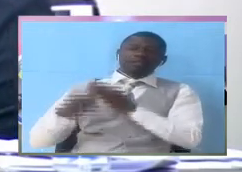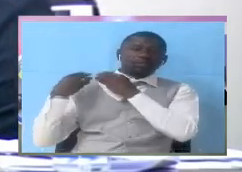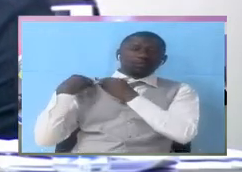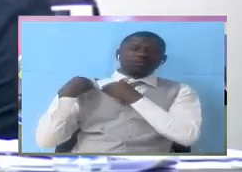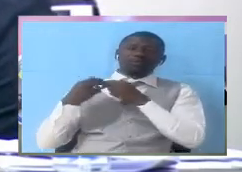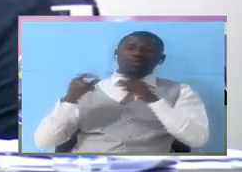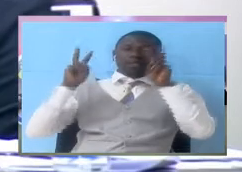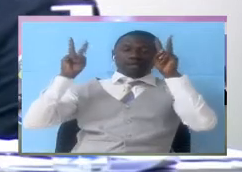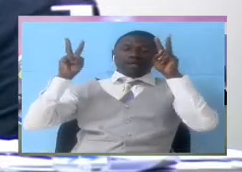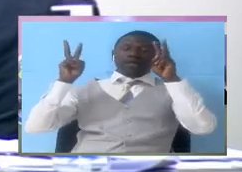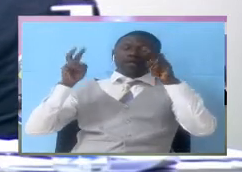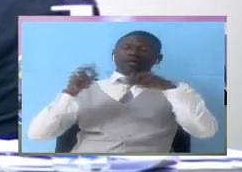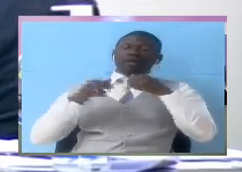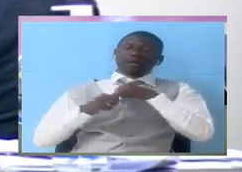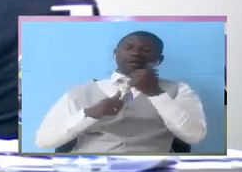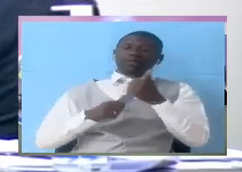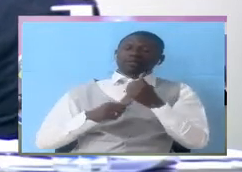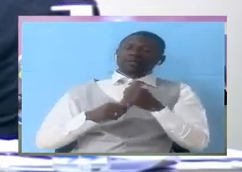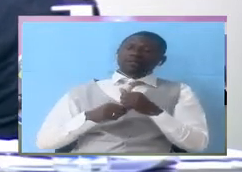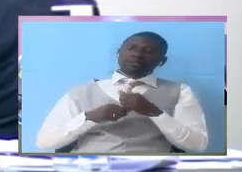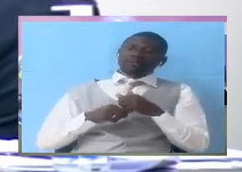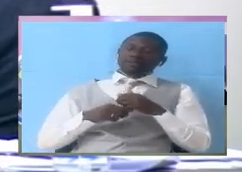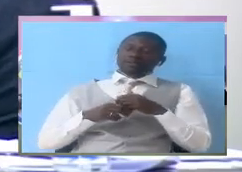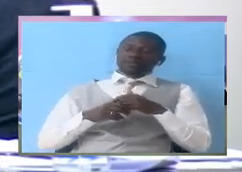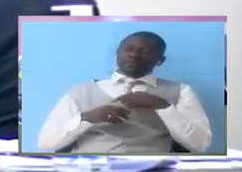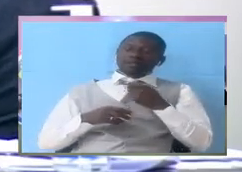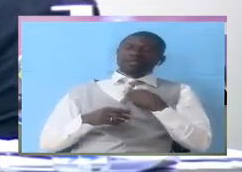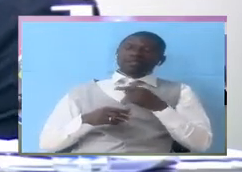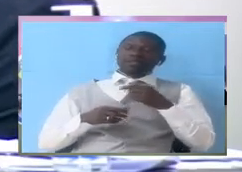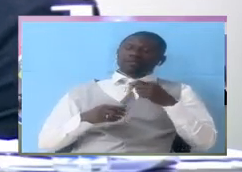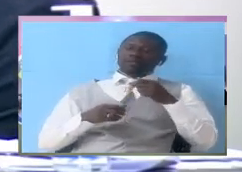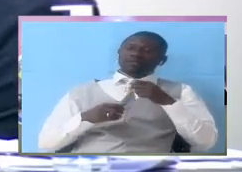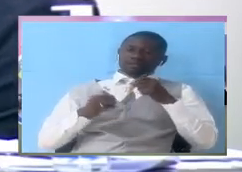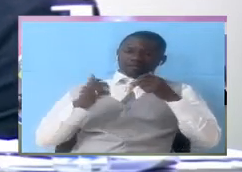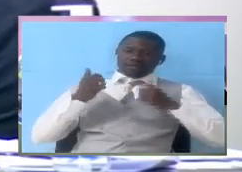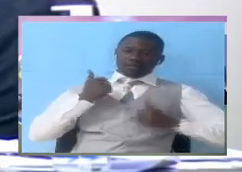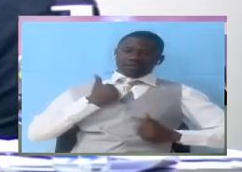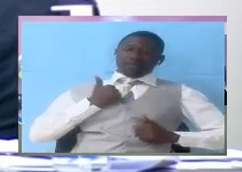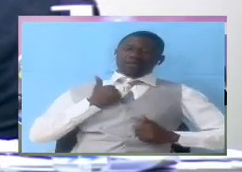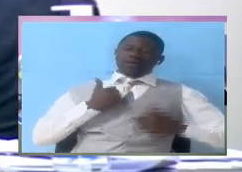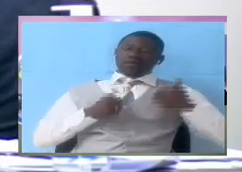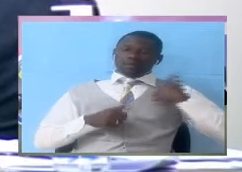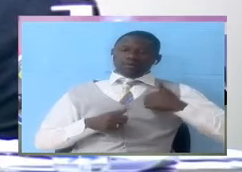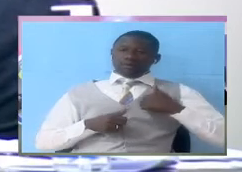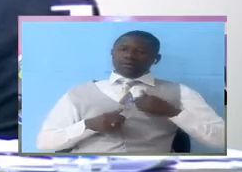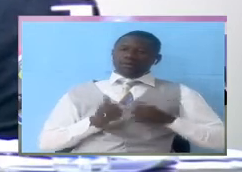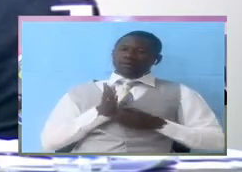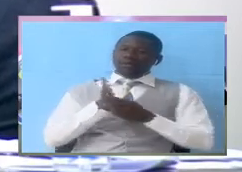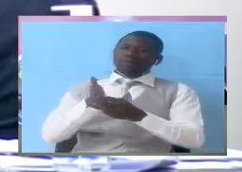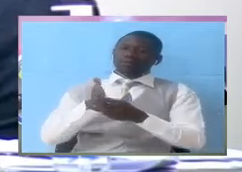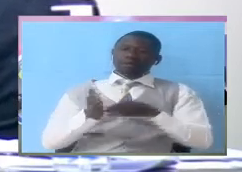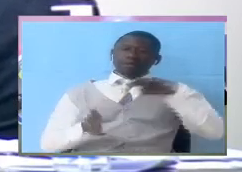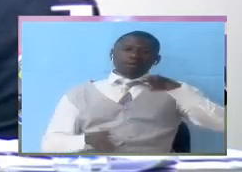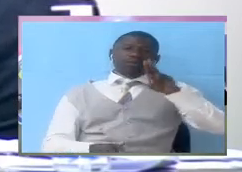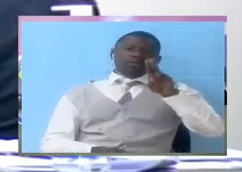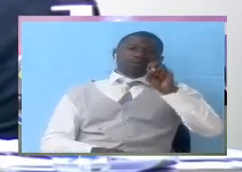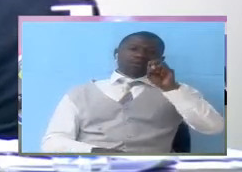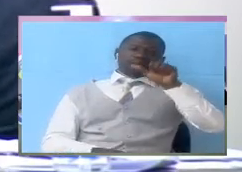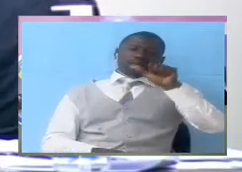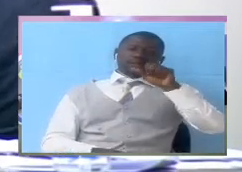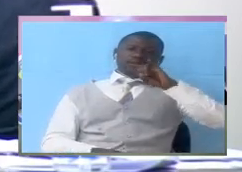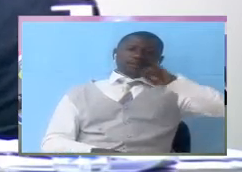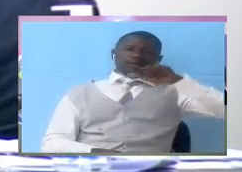and executed by his henchmen, the state guards, led by the late Musa Jammeh and Tumbul Tamba,